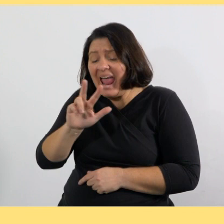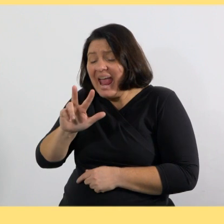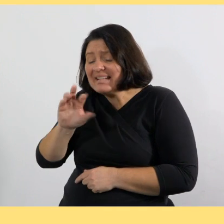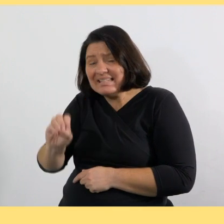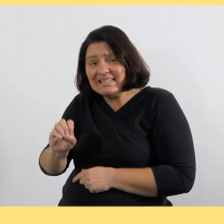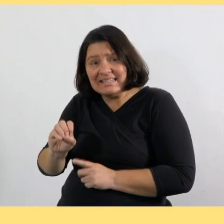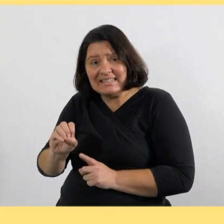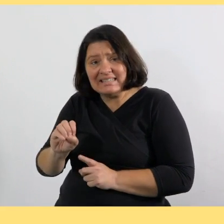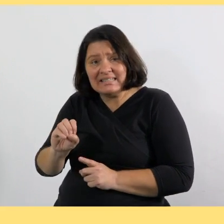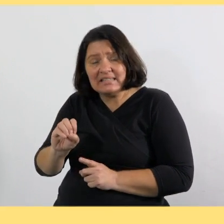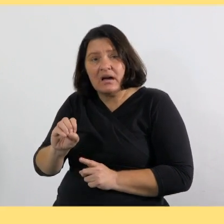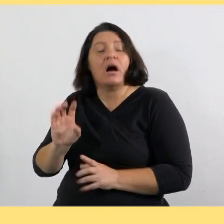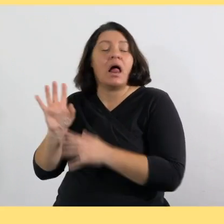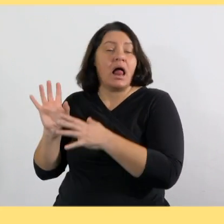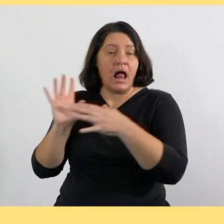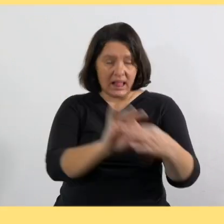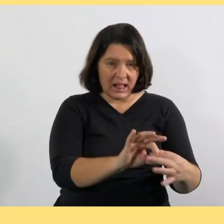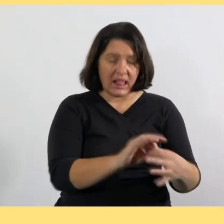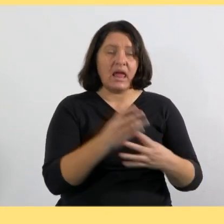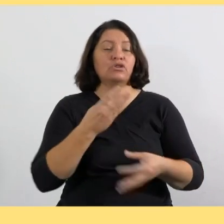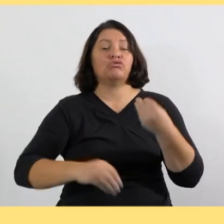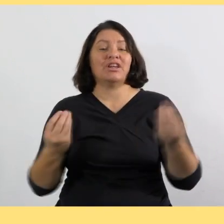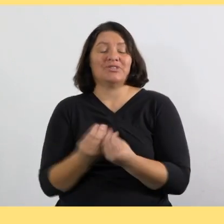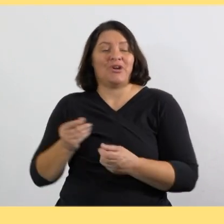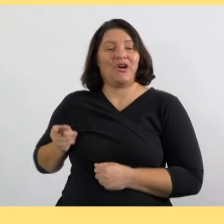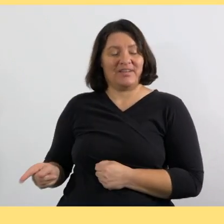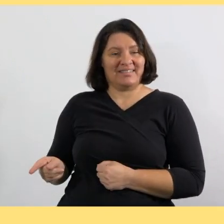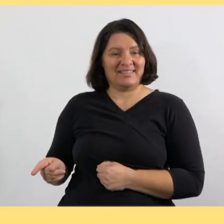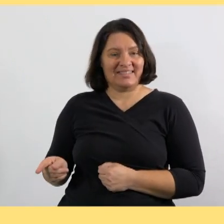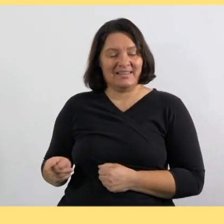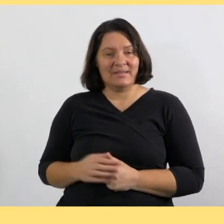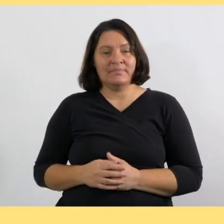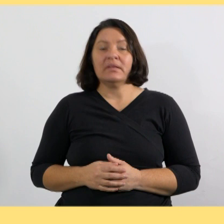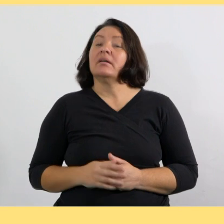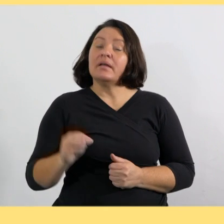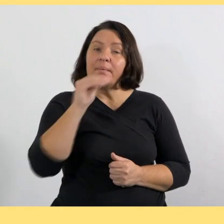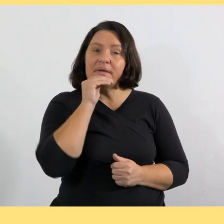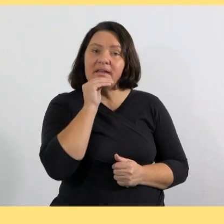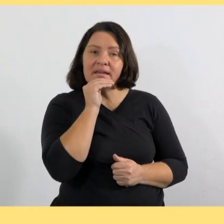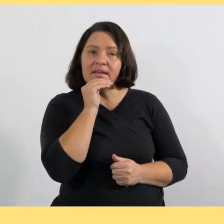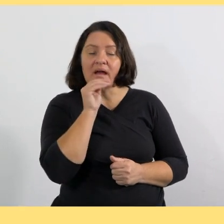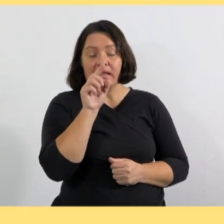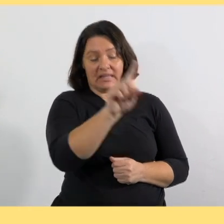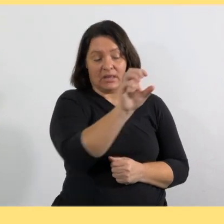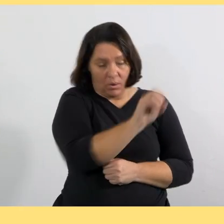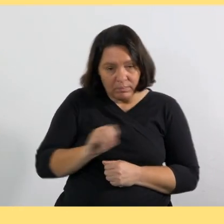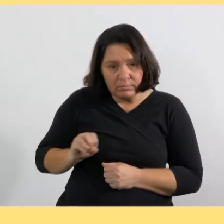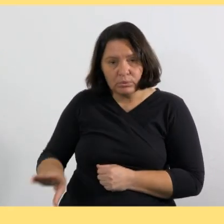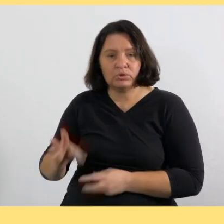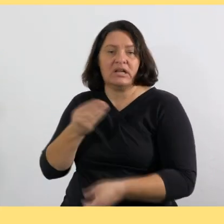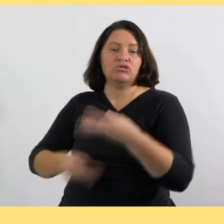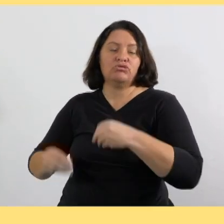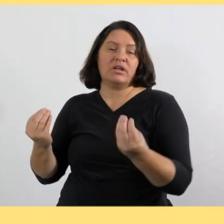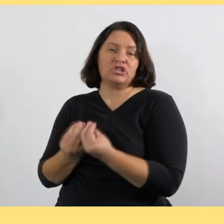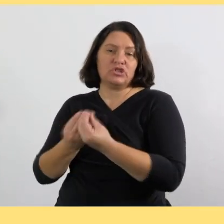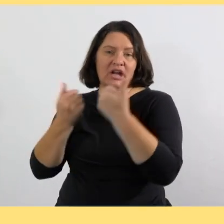380 relates, therefore, to our trading stock. That means we need to post this to the trading stock